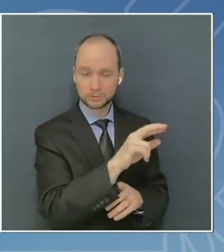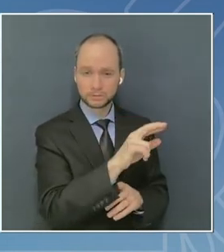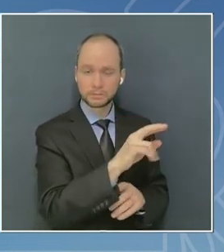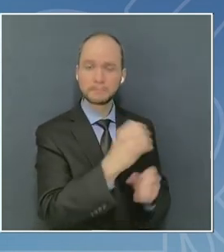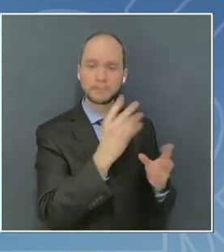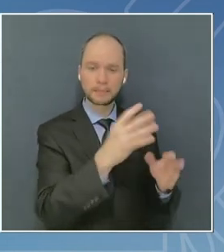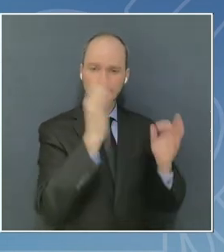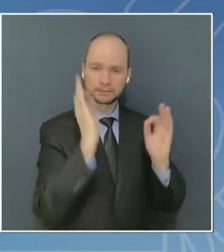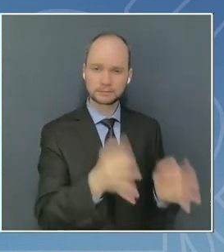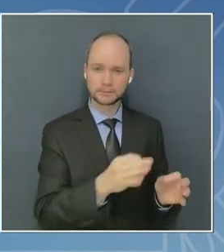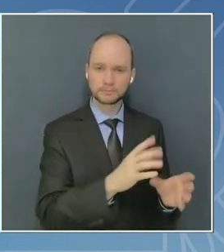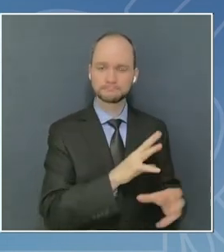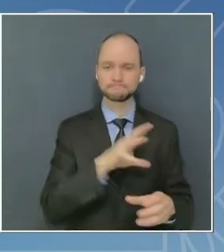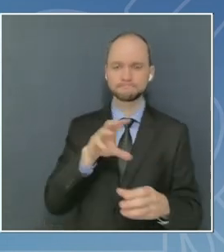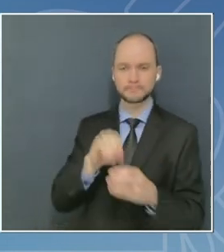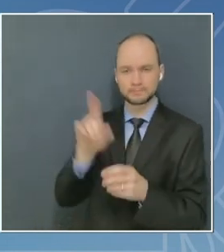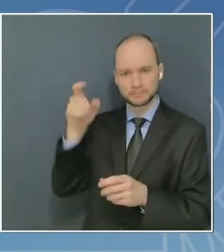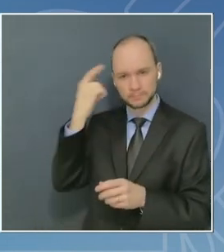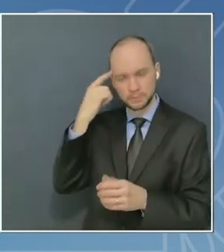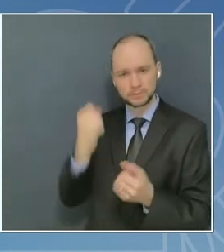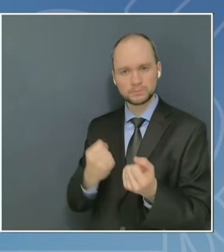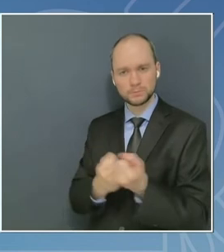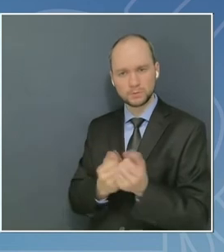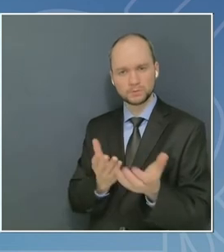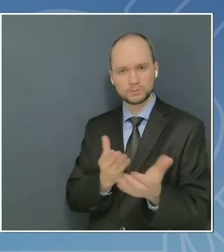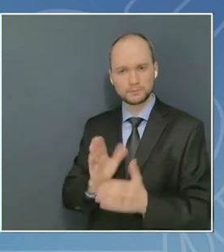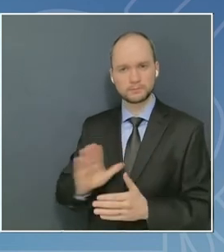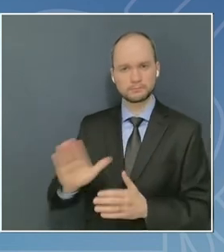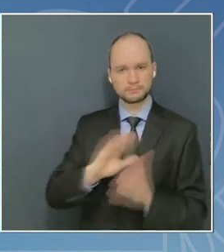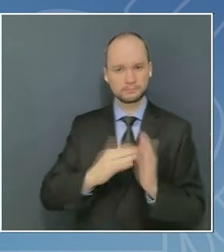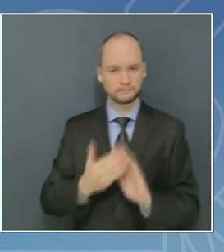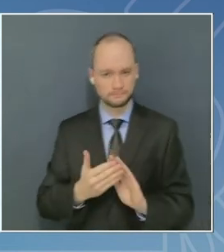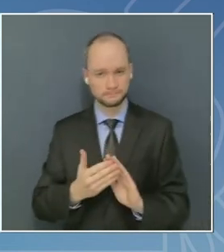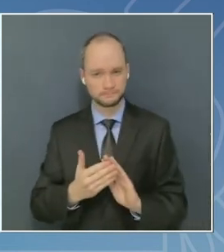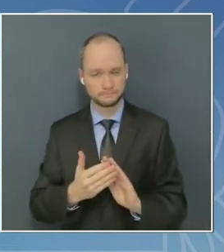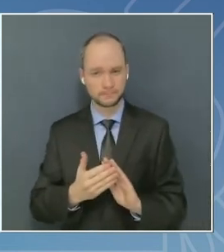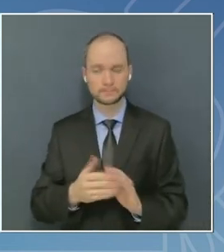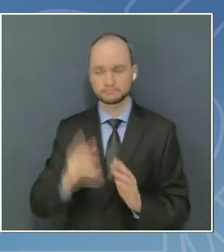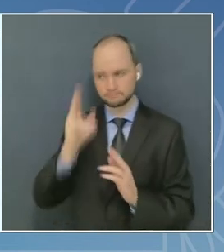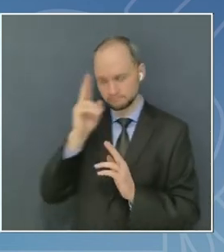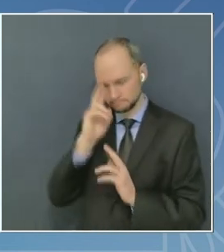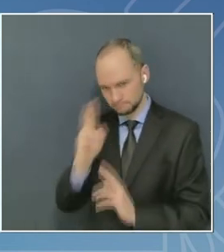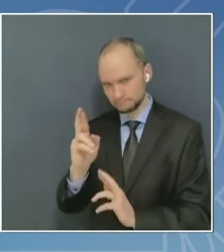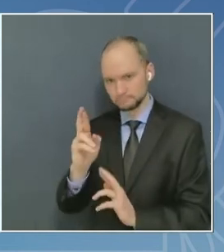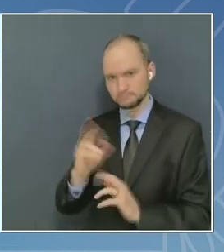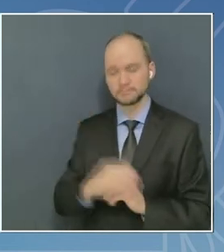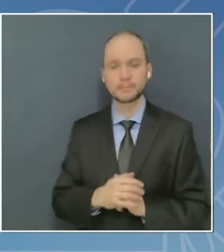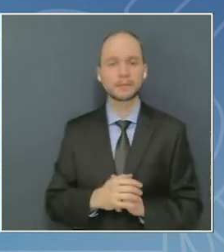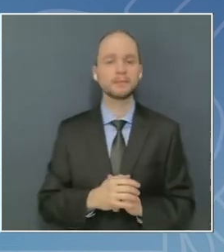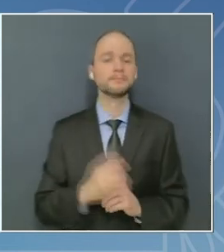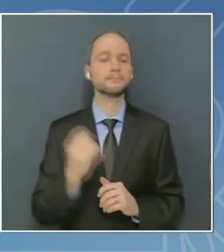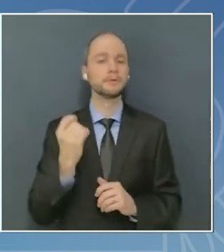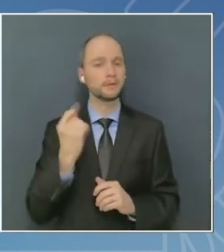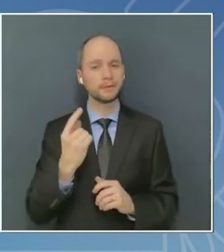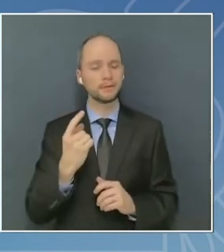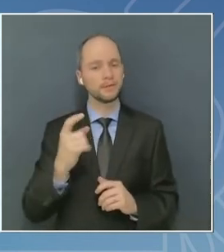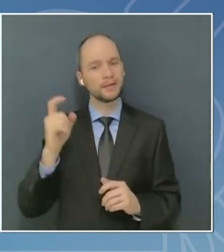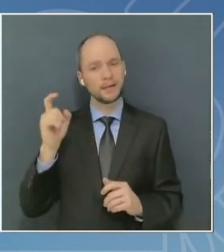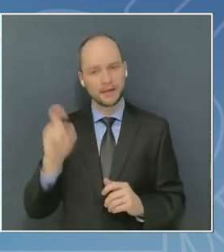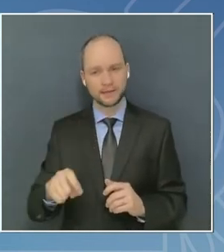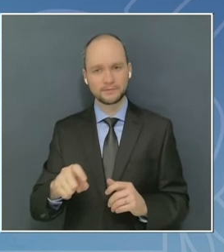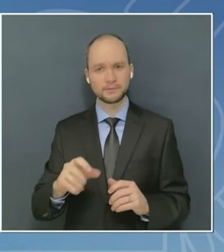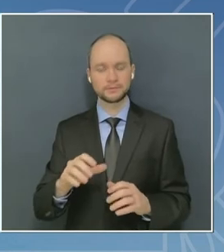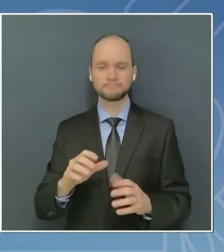and this is over years. I mean, it will not just fly overnight, you know, that you have to build